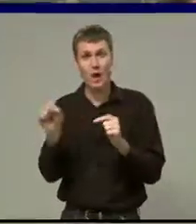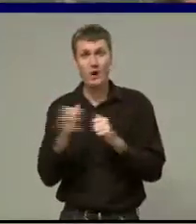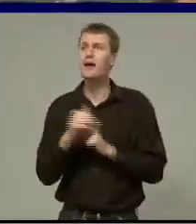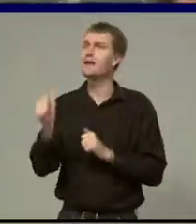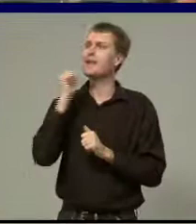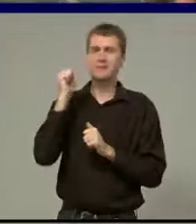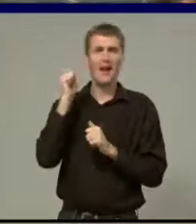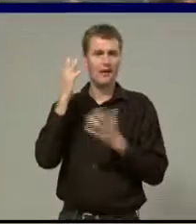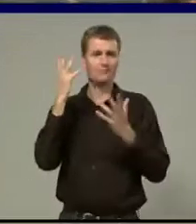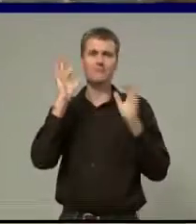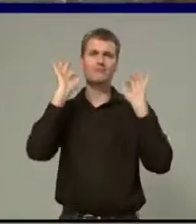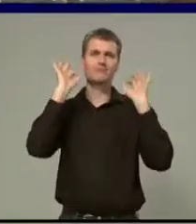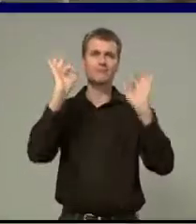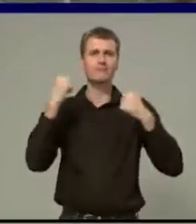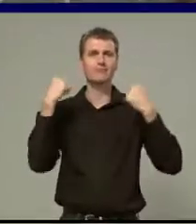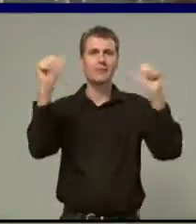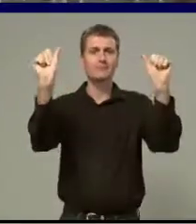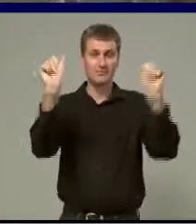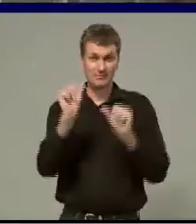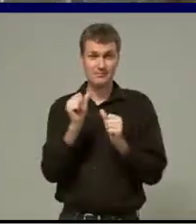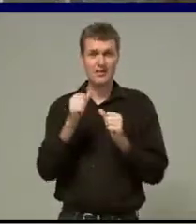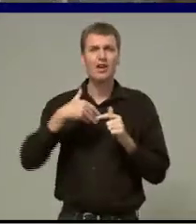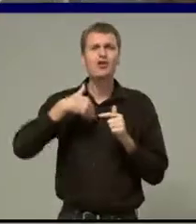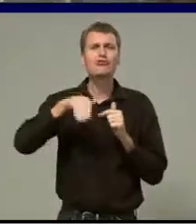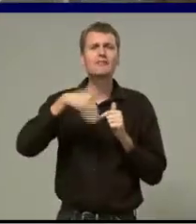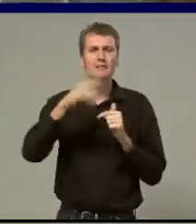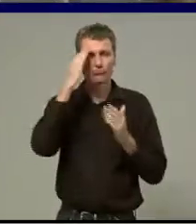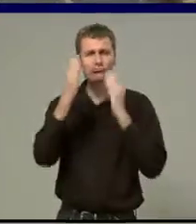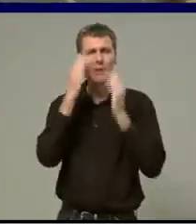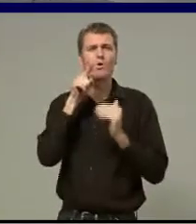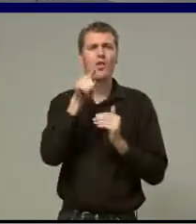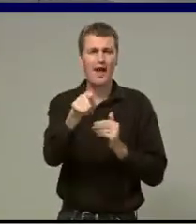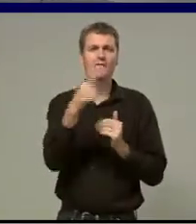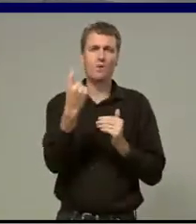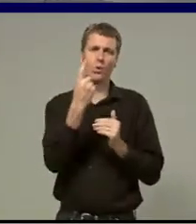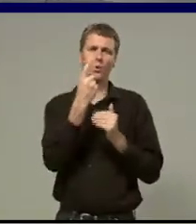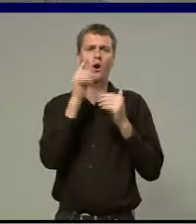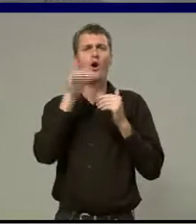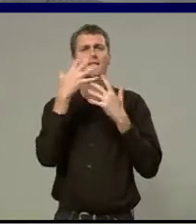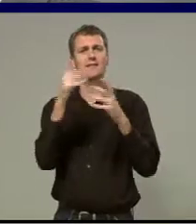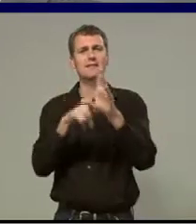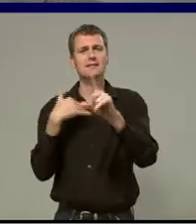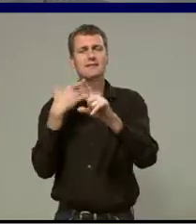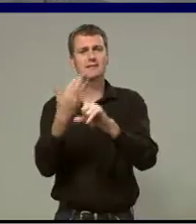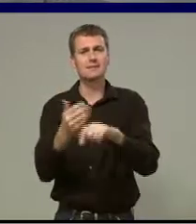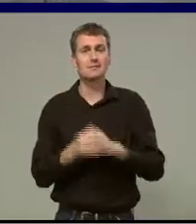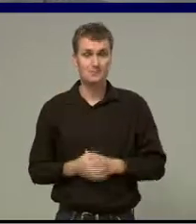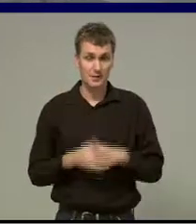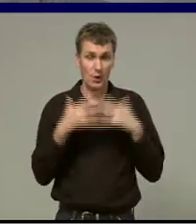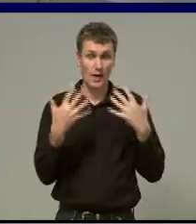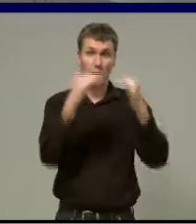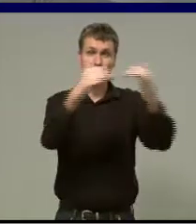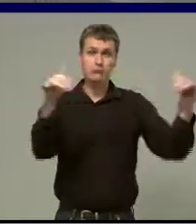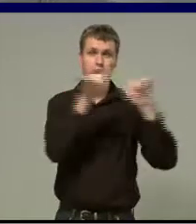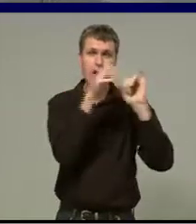occasion Canterbury cricket had been dreaming of for more than a decade. But we now have a venue here at Hagley Oval which is truly world